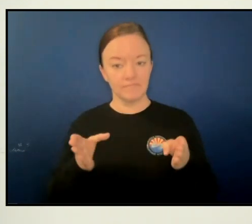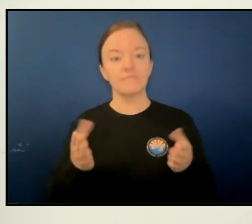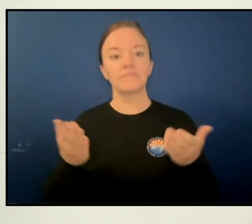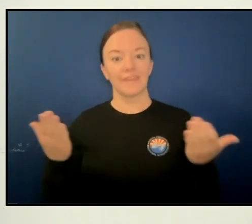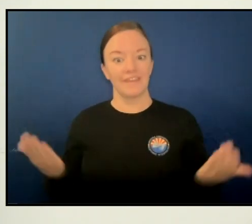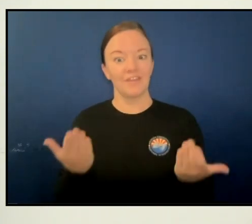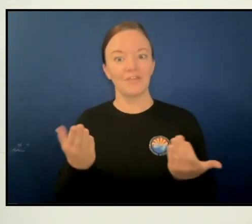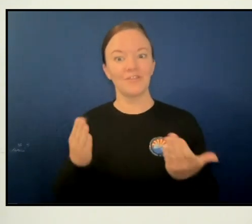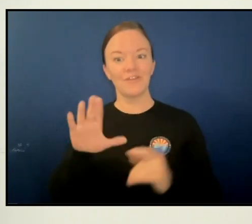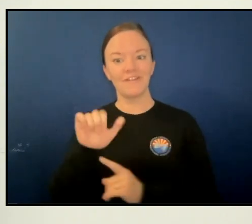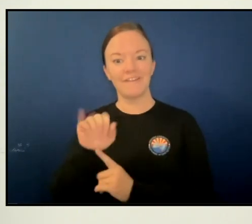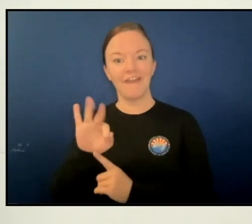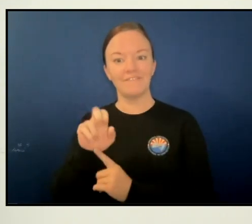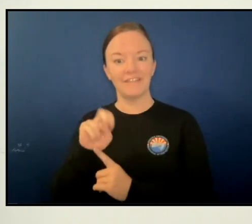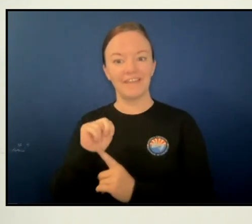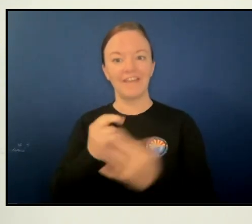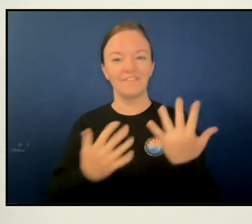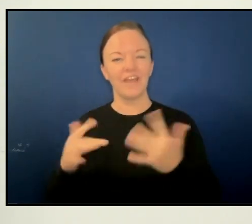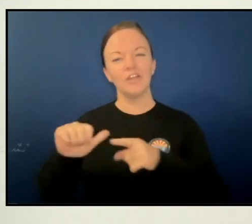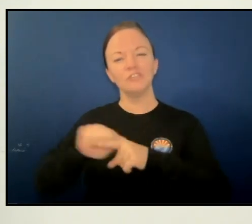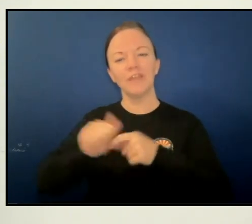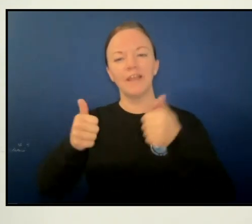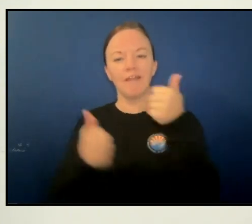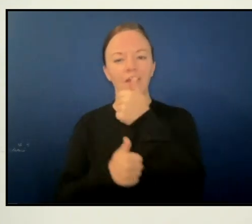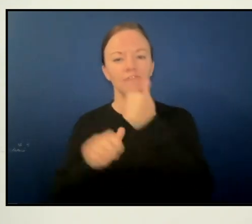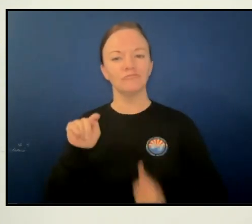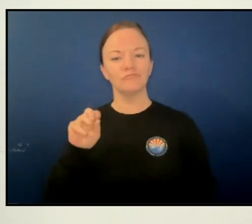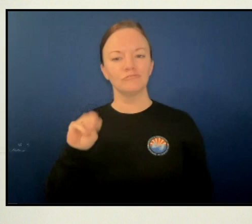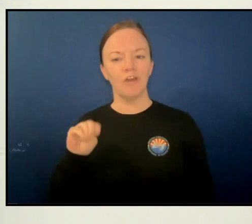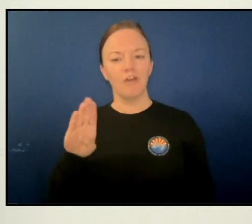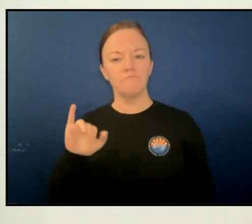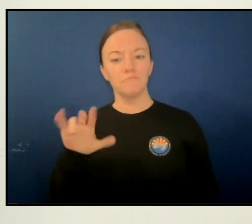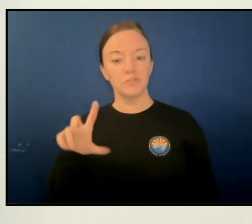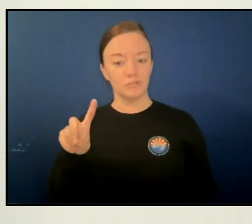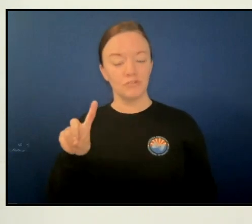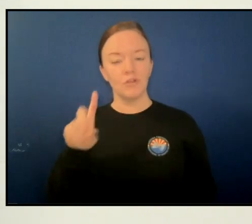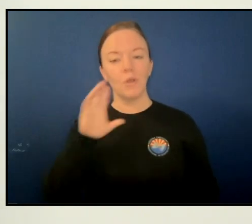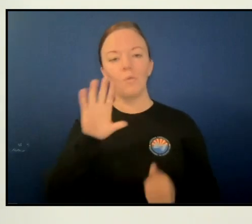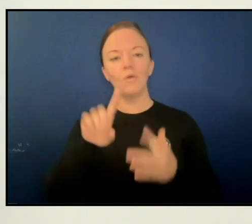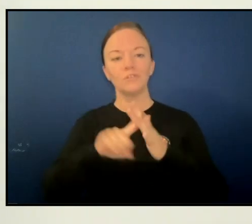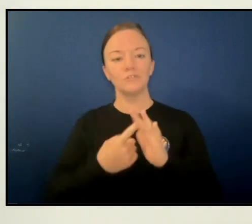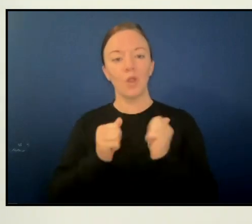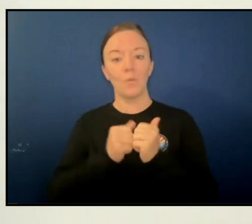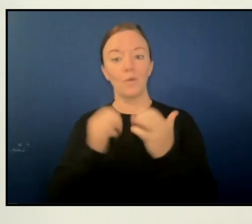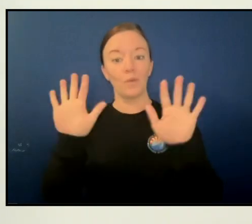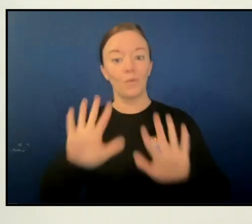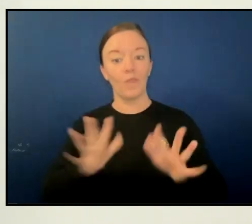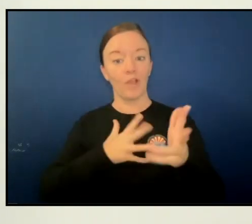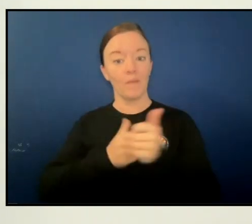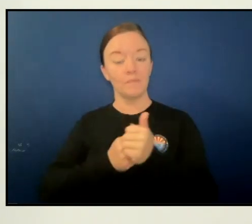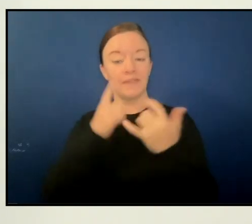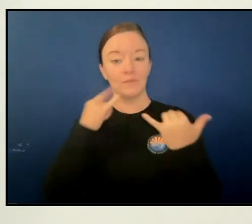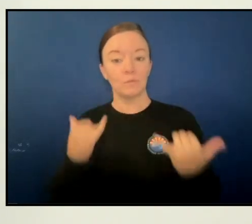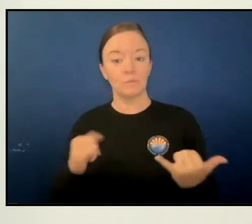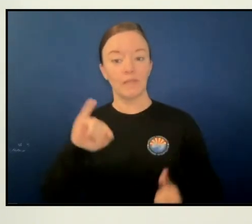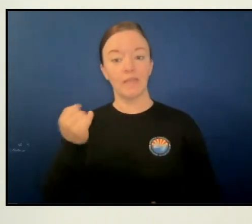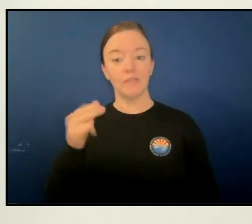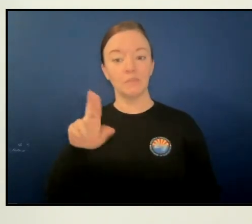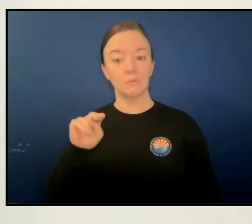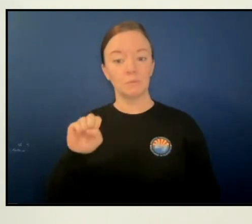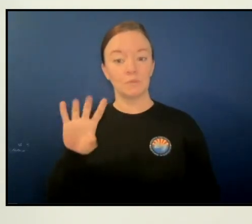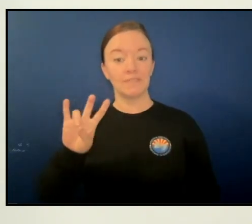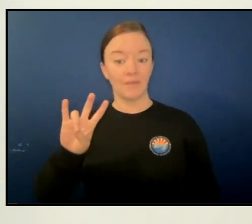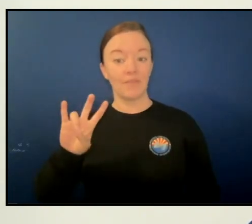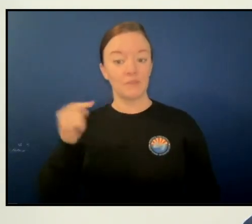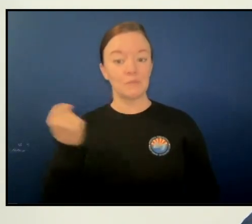Bird. And we'll get started today with the Facebook weather update on June 7th, Tuesday. So